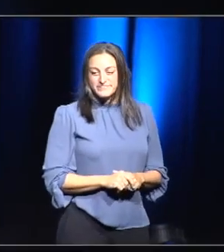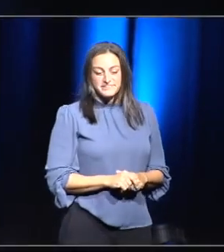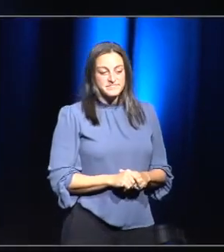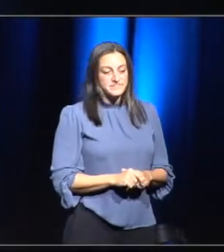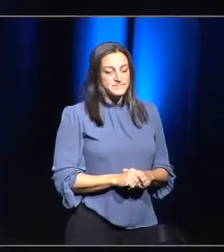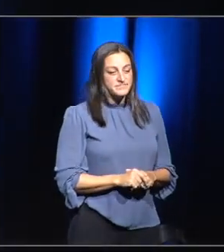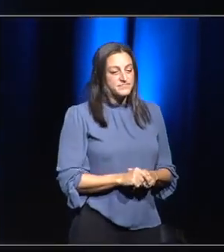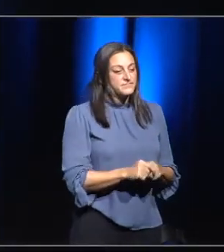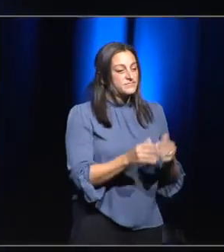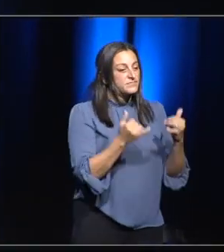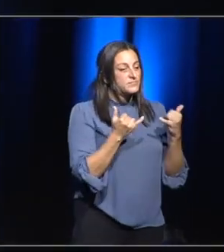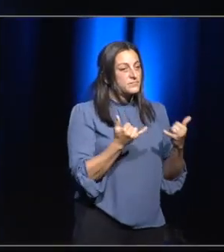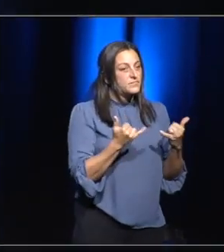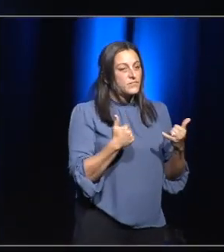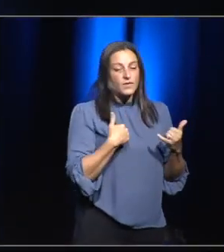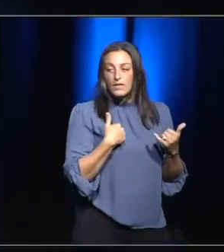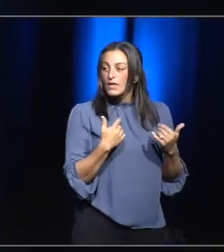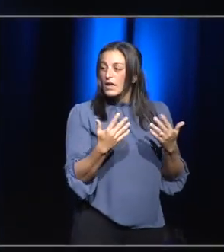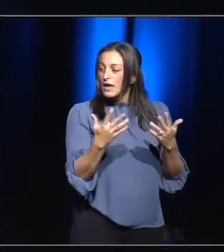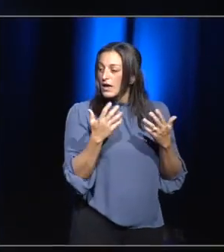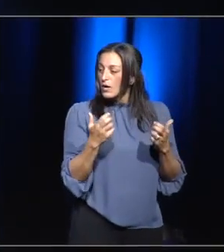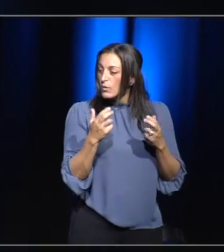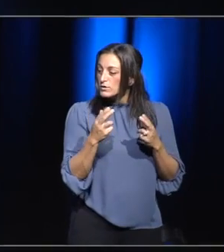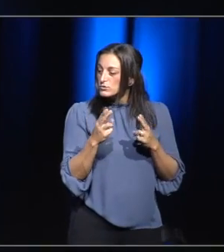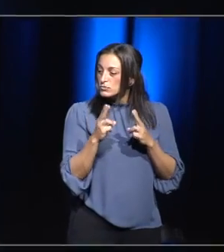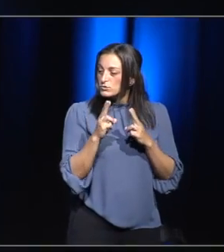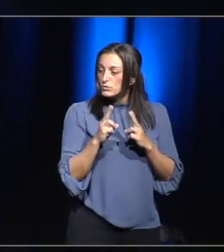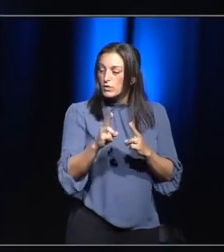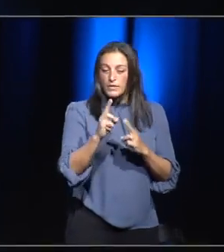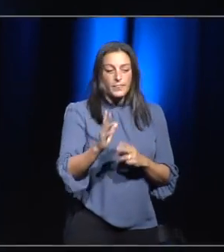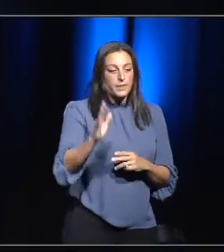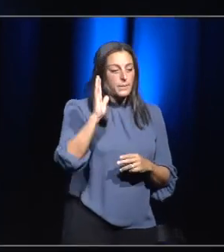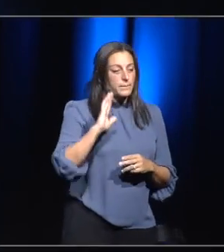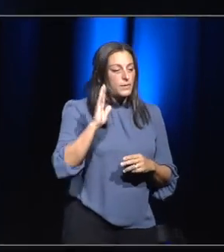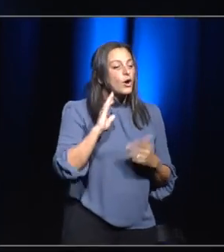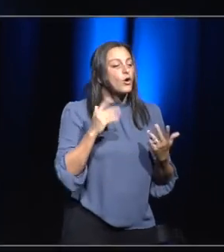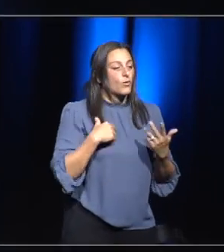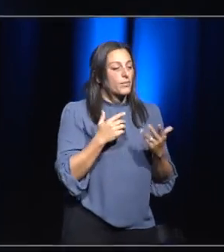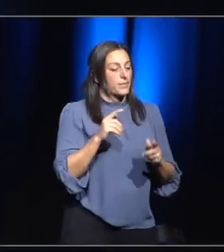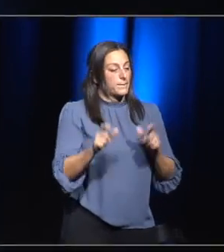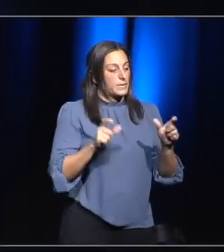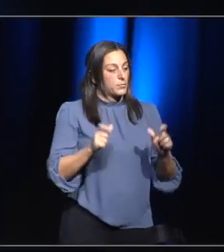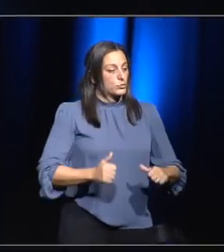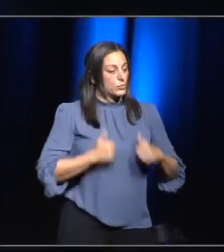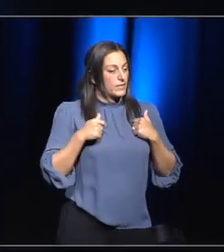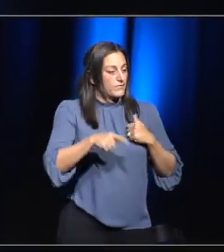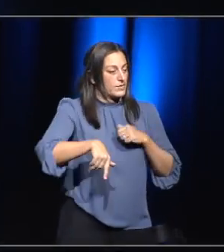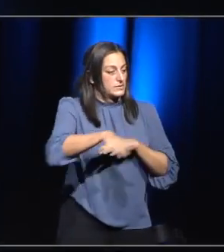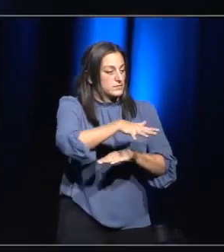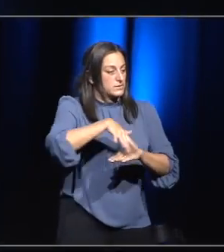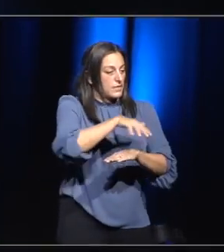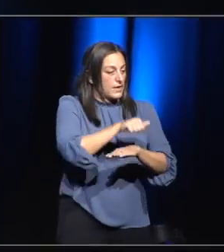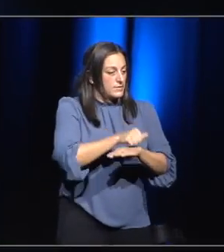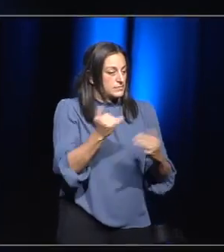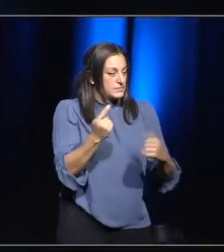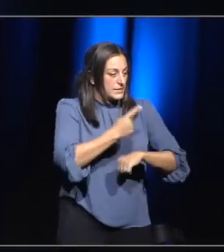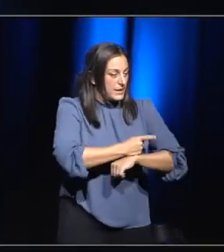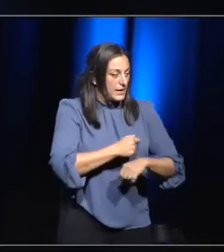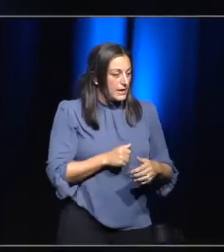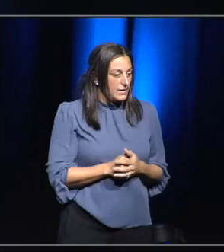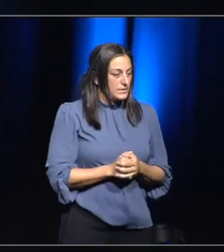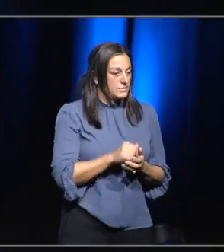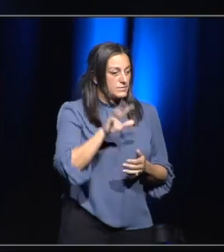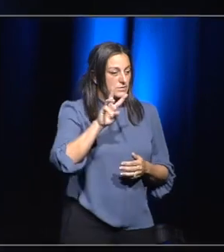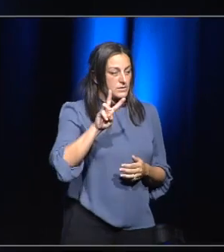I would like to acknowledge the traditional custodian of the land for which we gather in today, the